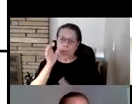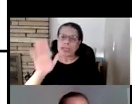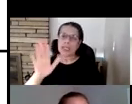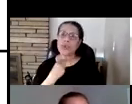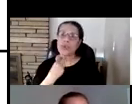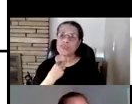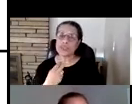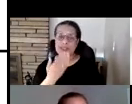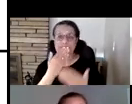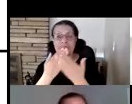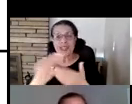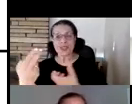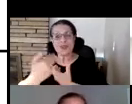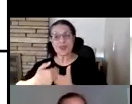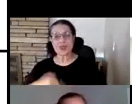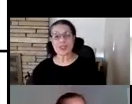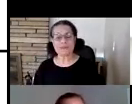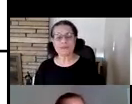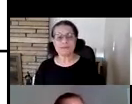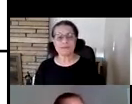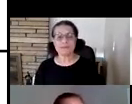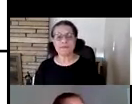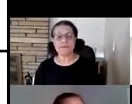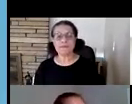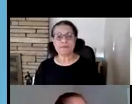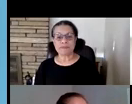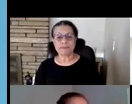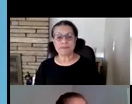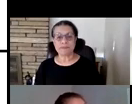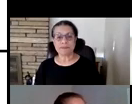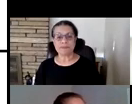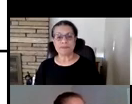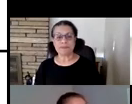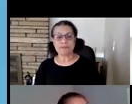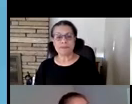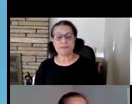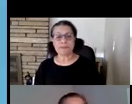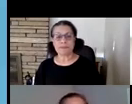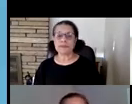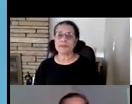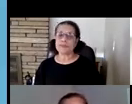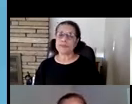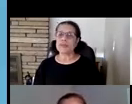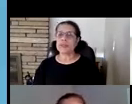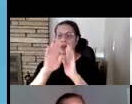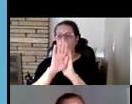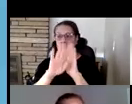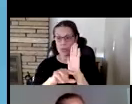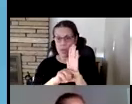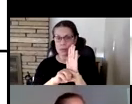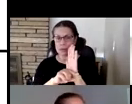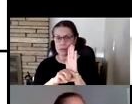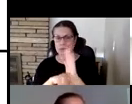Next slide, please. So some background, you can go